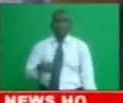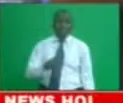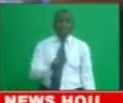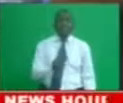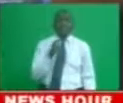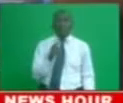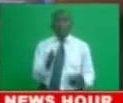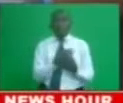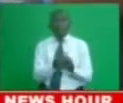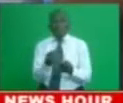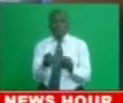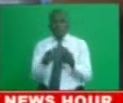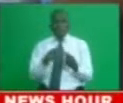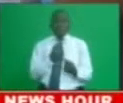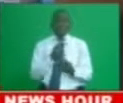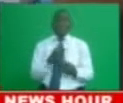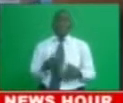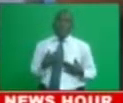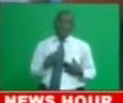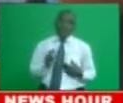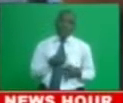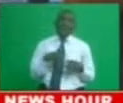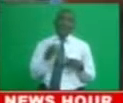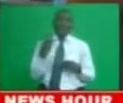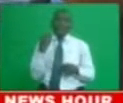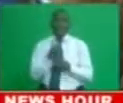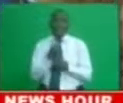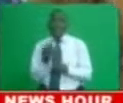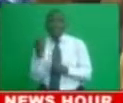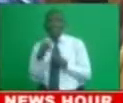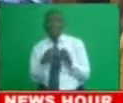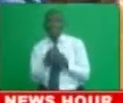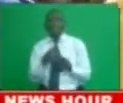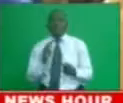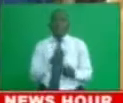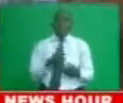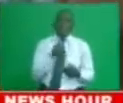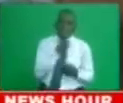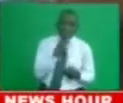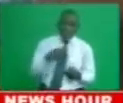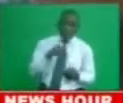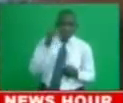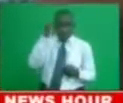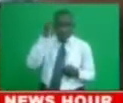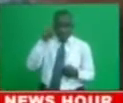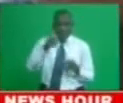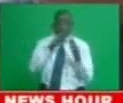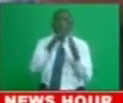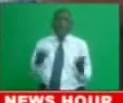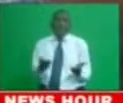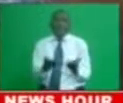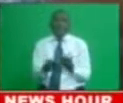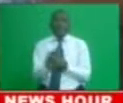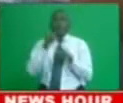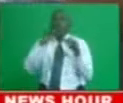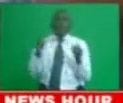appreciate everything that you have done for us this year, last year, the years past. We hope that your own household is blessed as